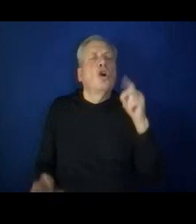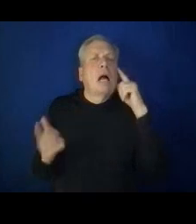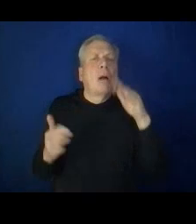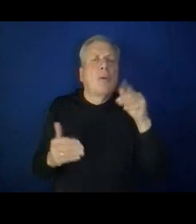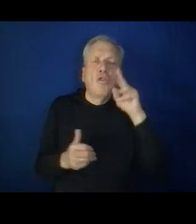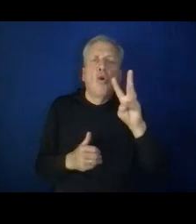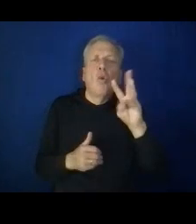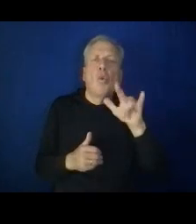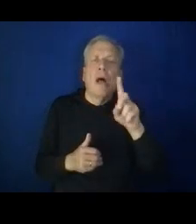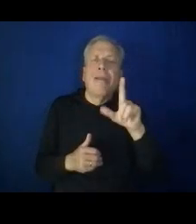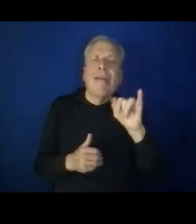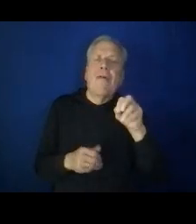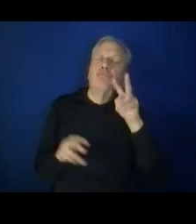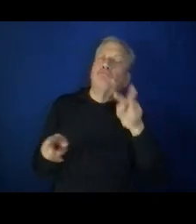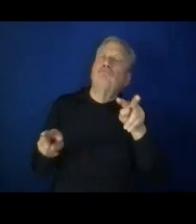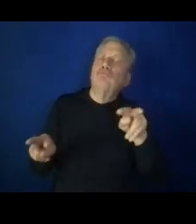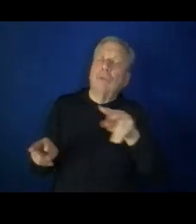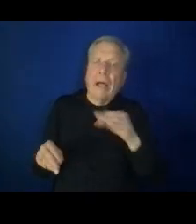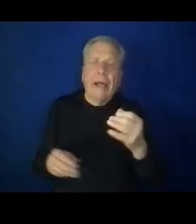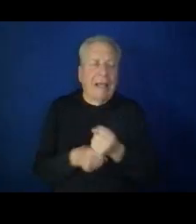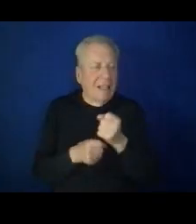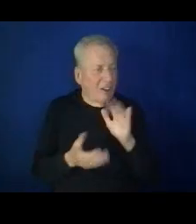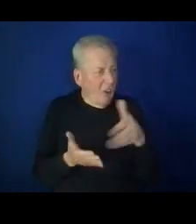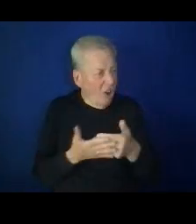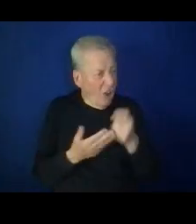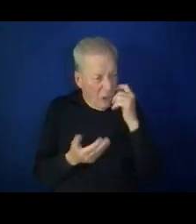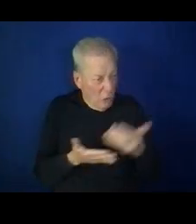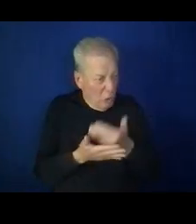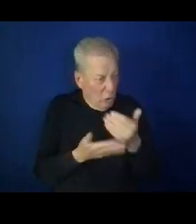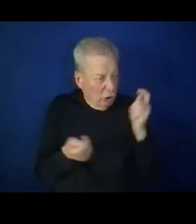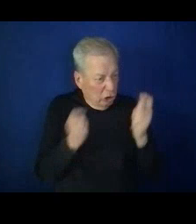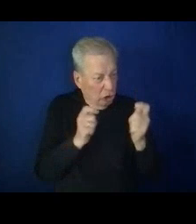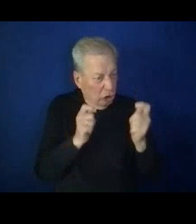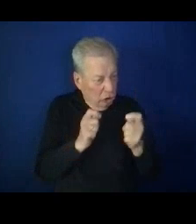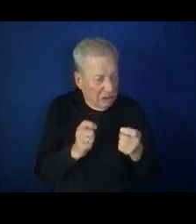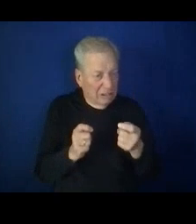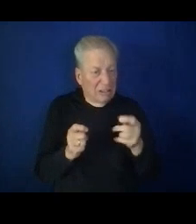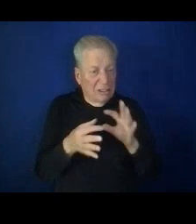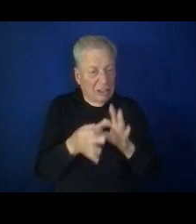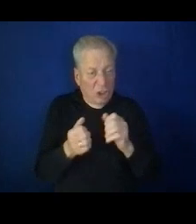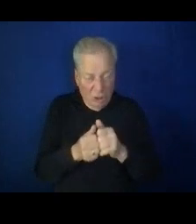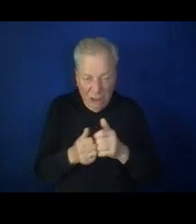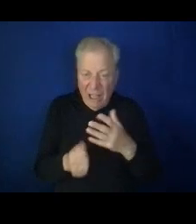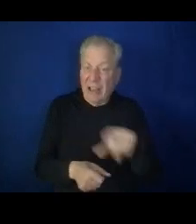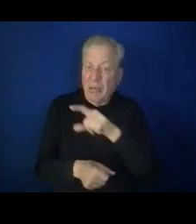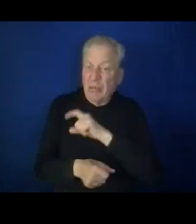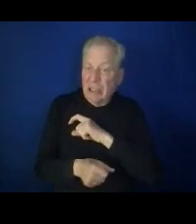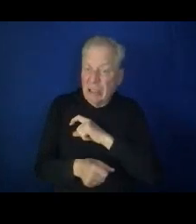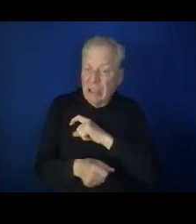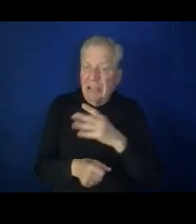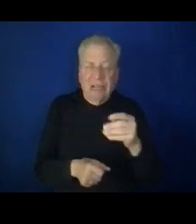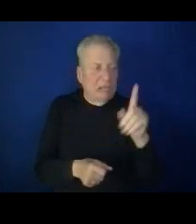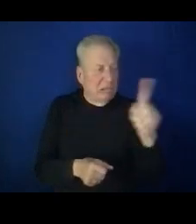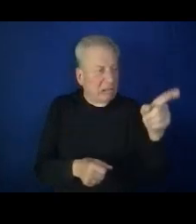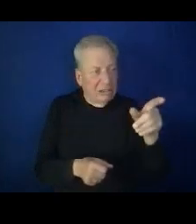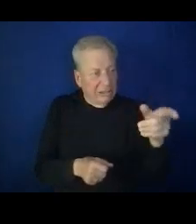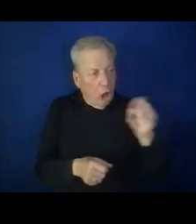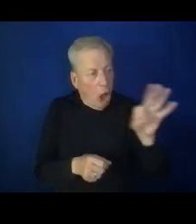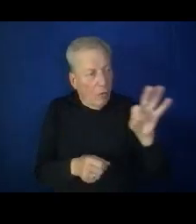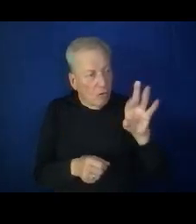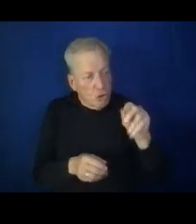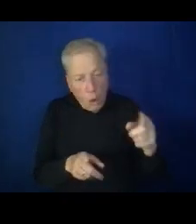wildlife watching, given the recent changes to expectations? Law enforcement yelling at visitors when they're off the road and behind